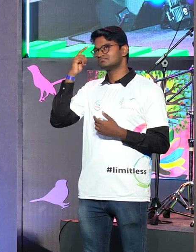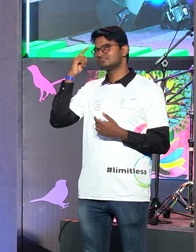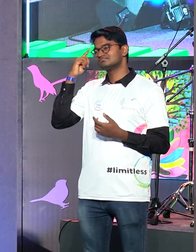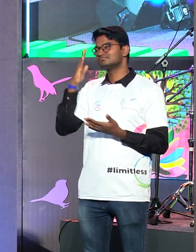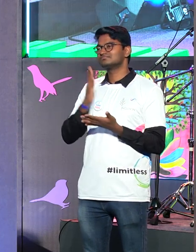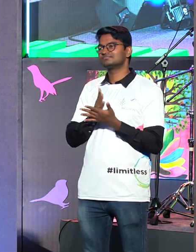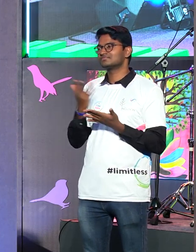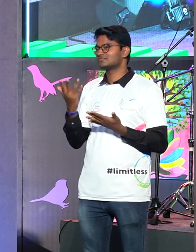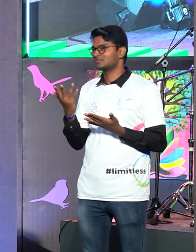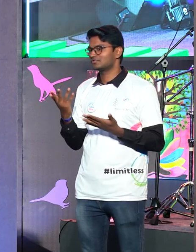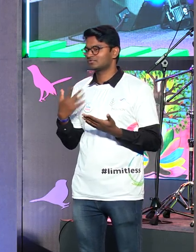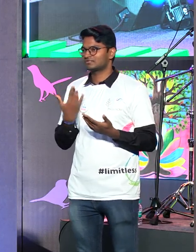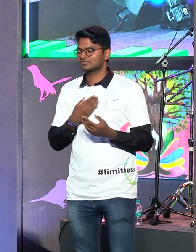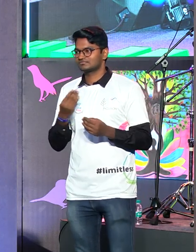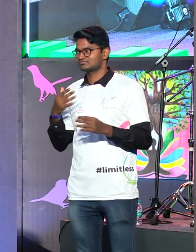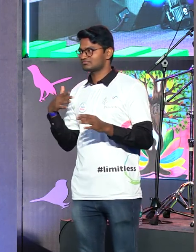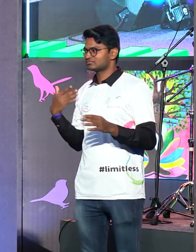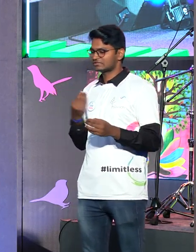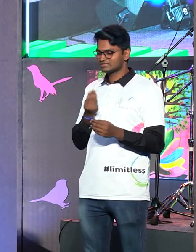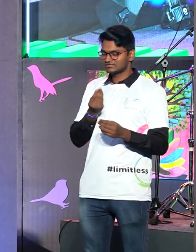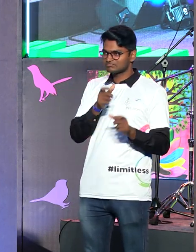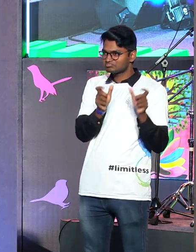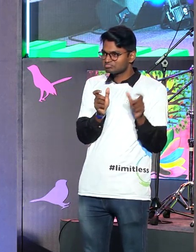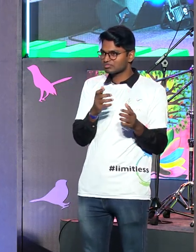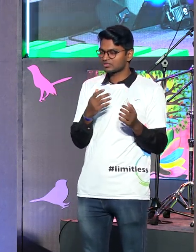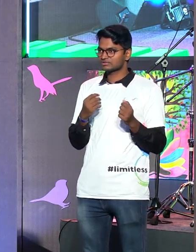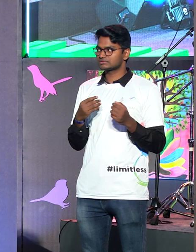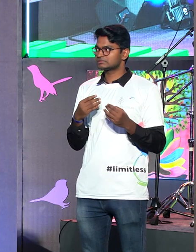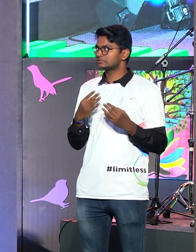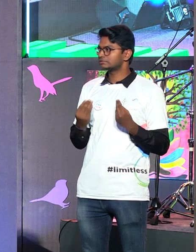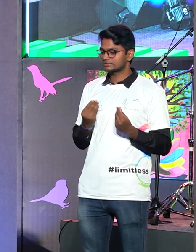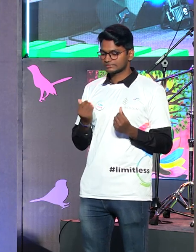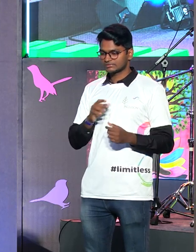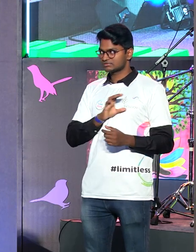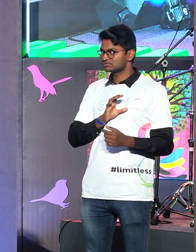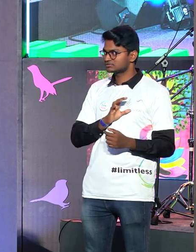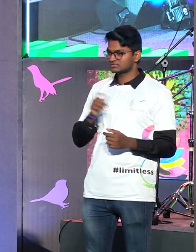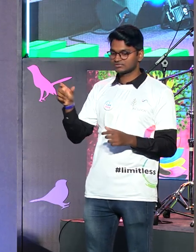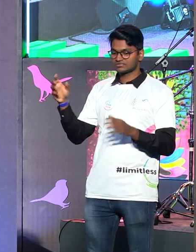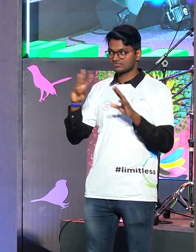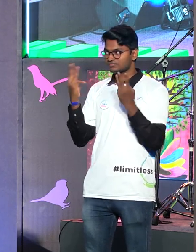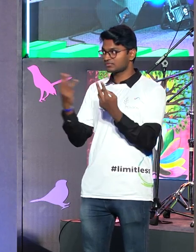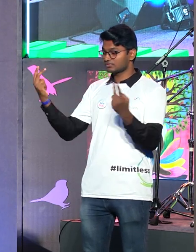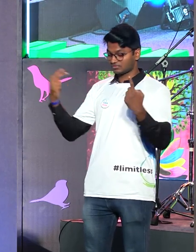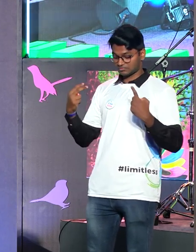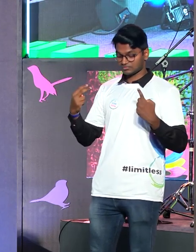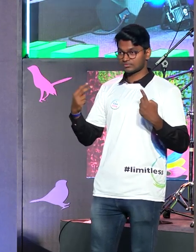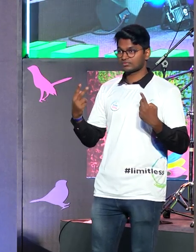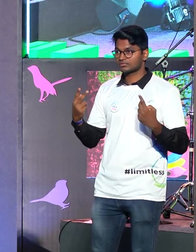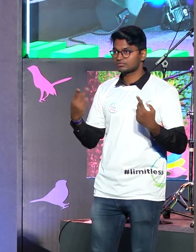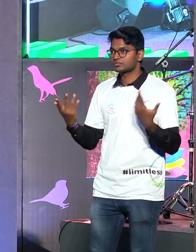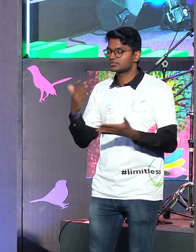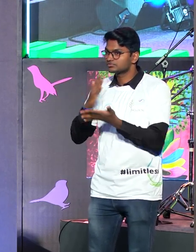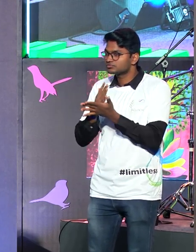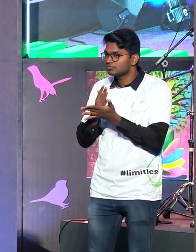we really don't come out in those ways because we are scared of what people will say, we are scared of how the world will look at us, and we stop ourselves